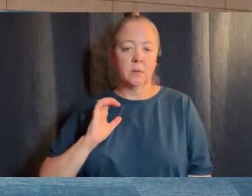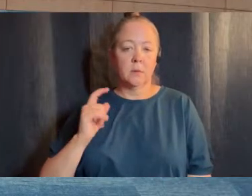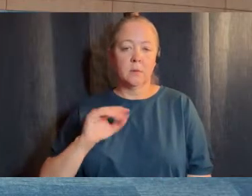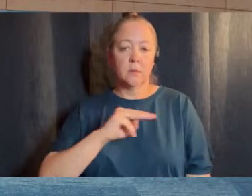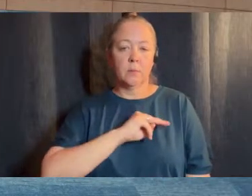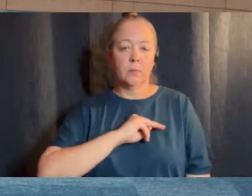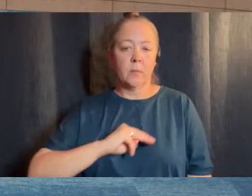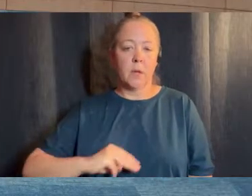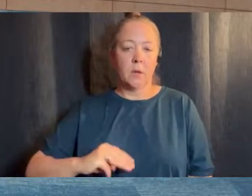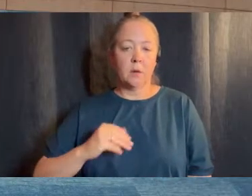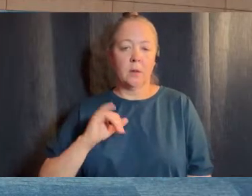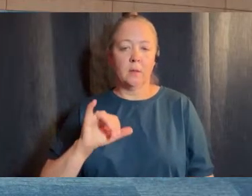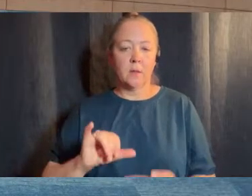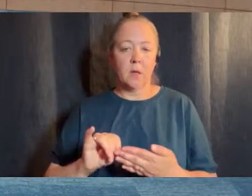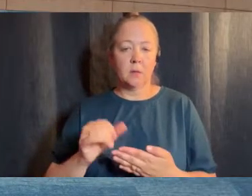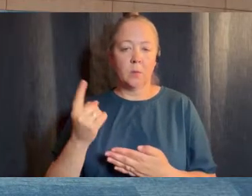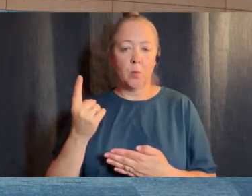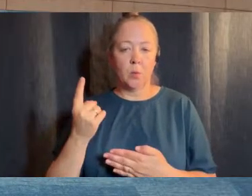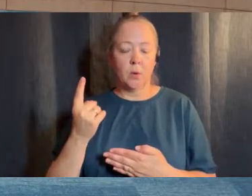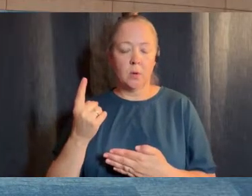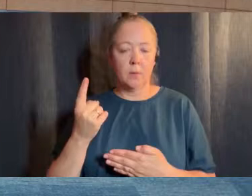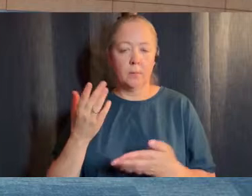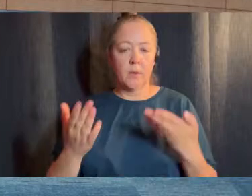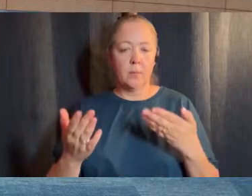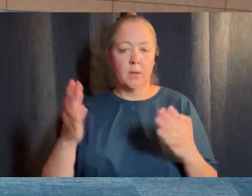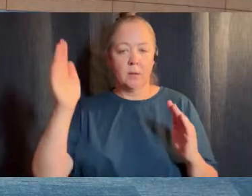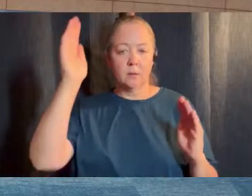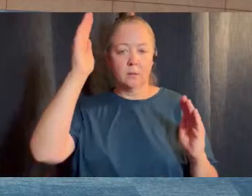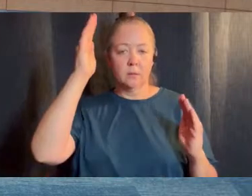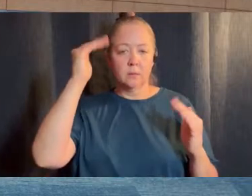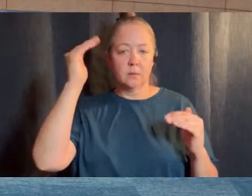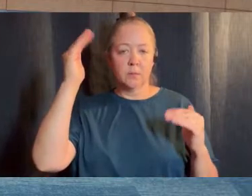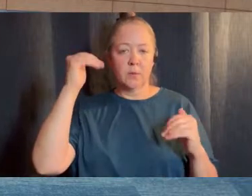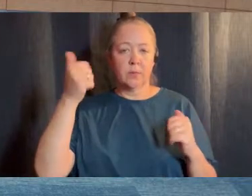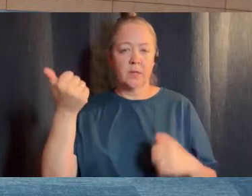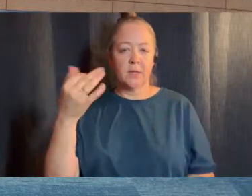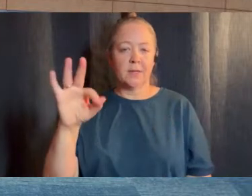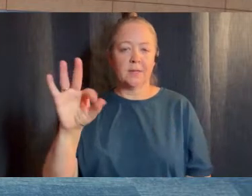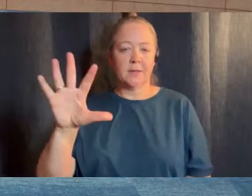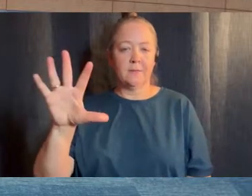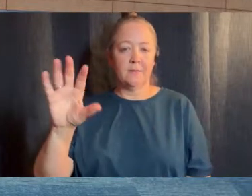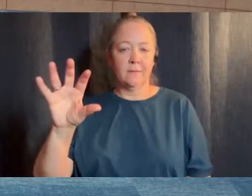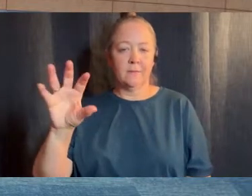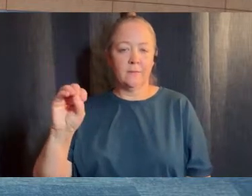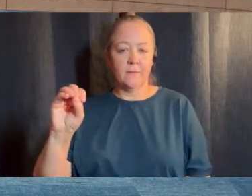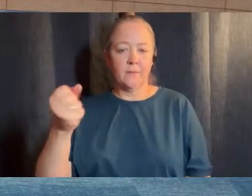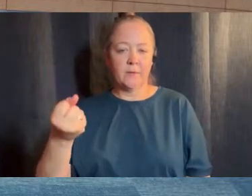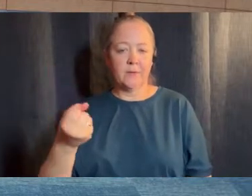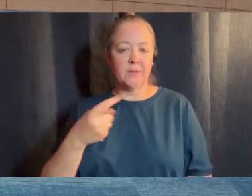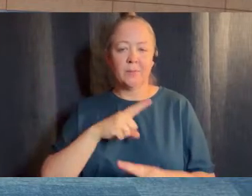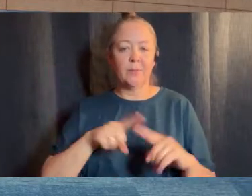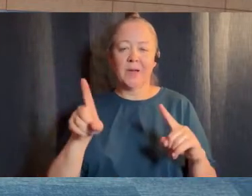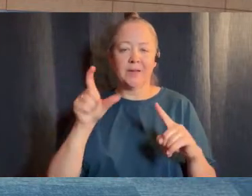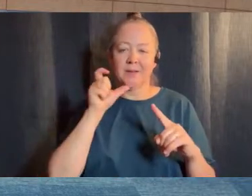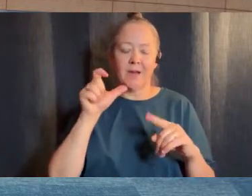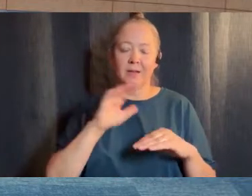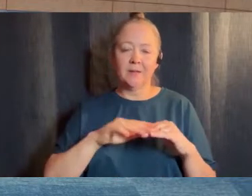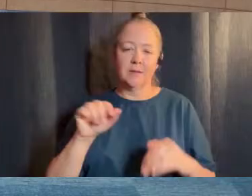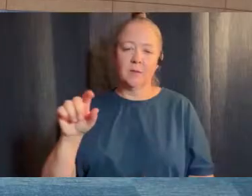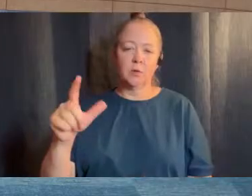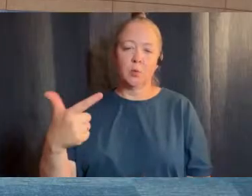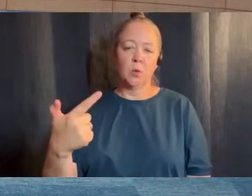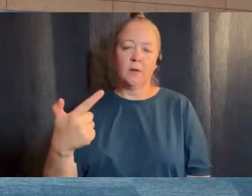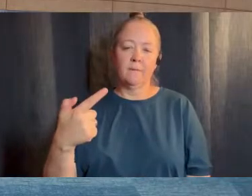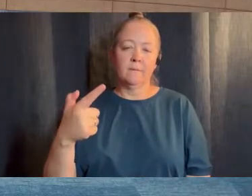one might have expected in the 1950s, but certainly not in the 21st century.